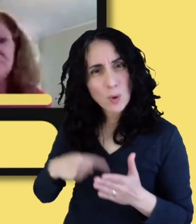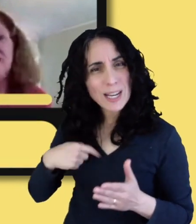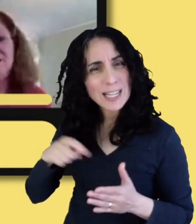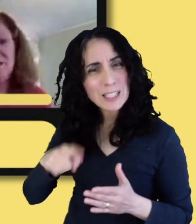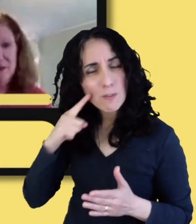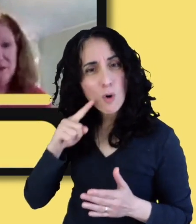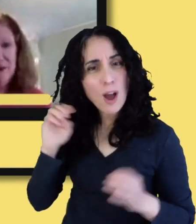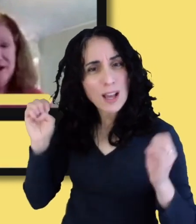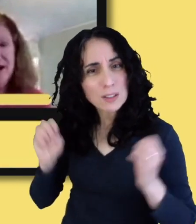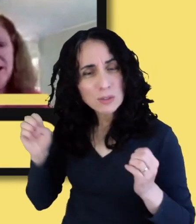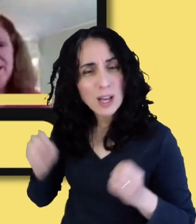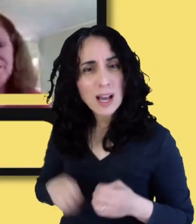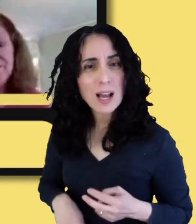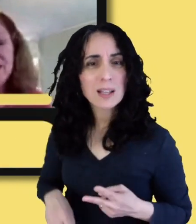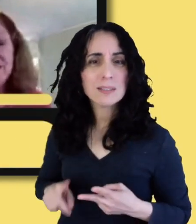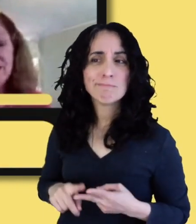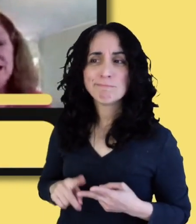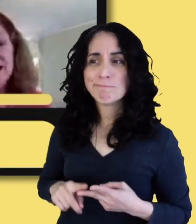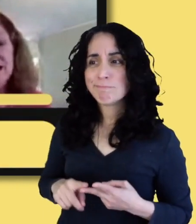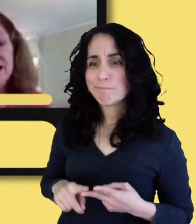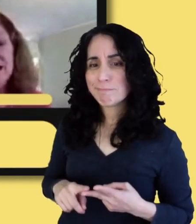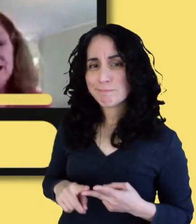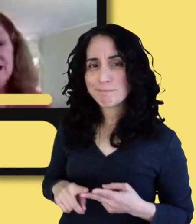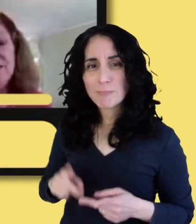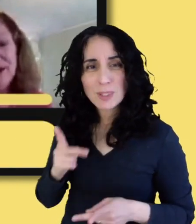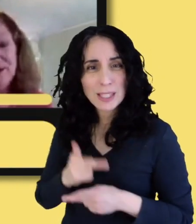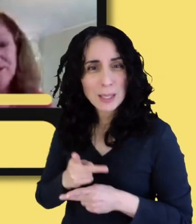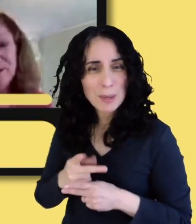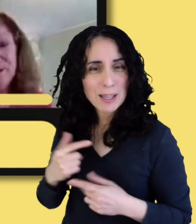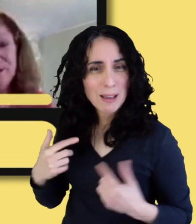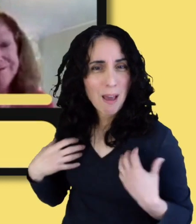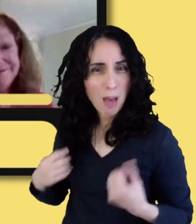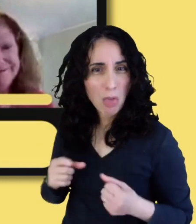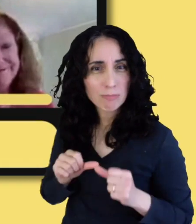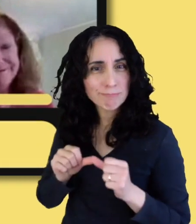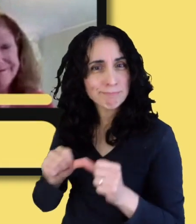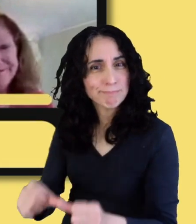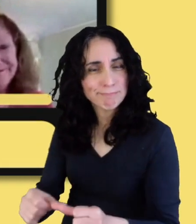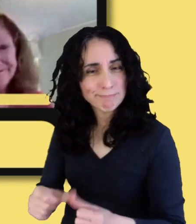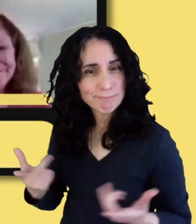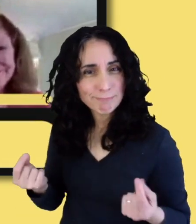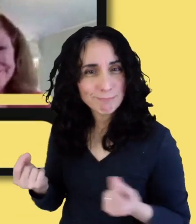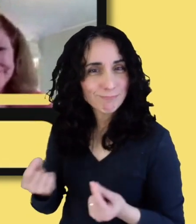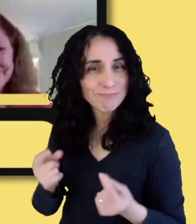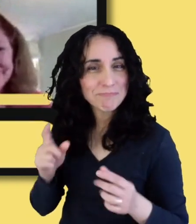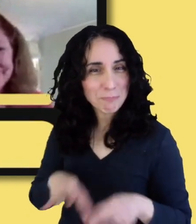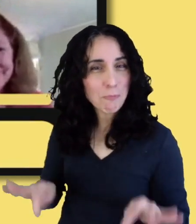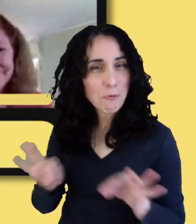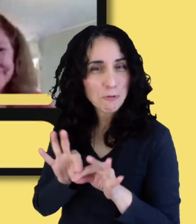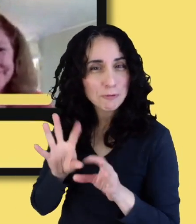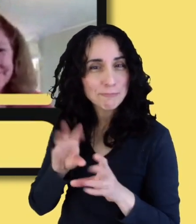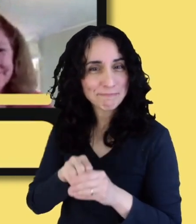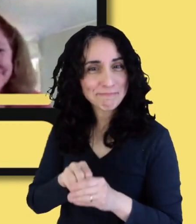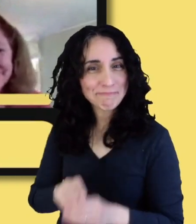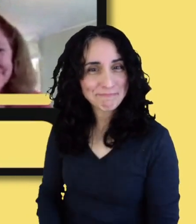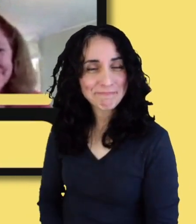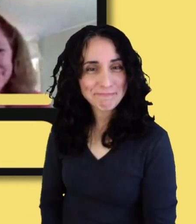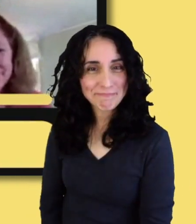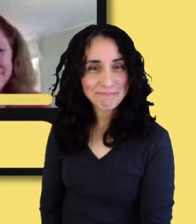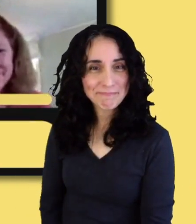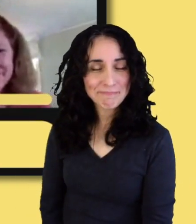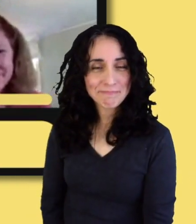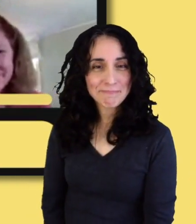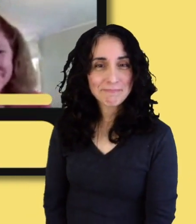of exercise or keeping your health moving forward. I love that.